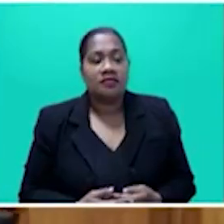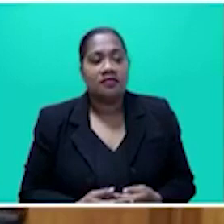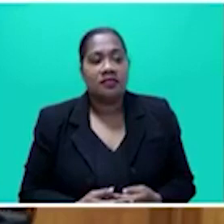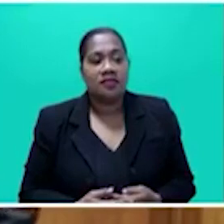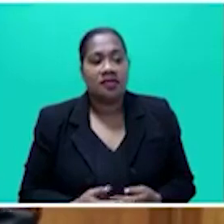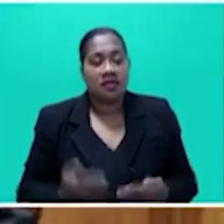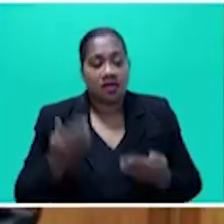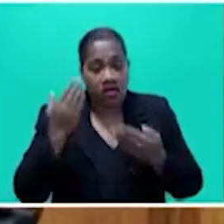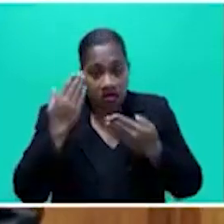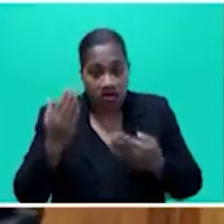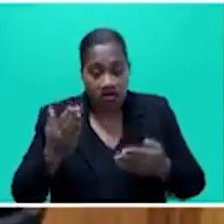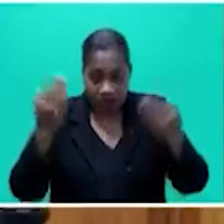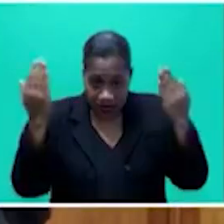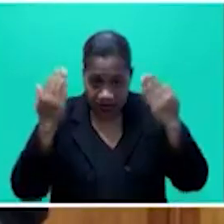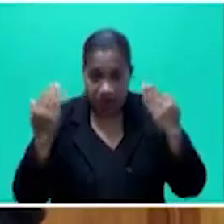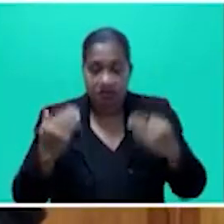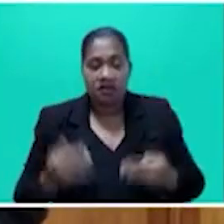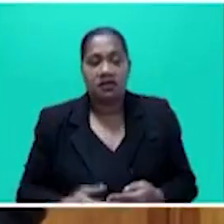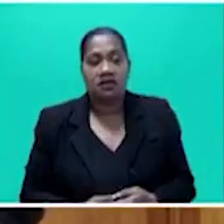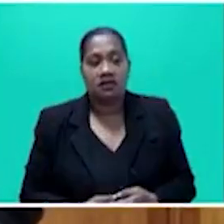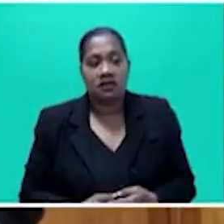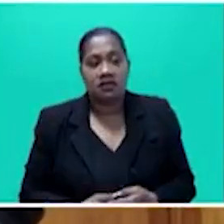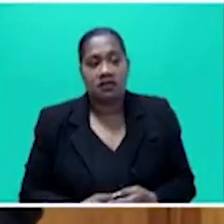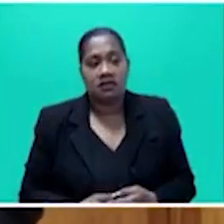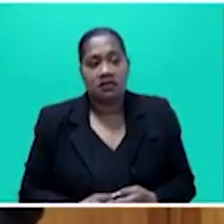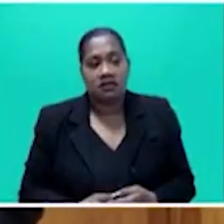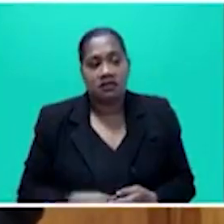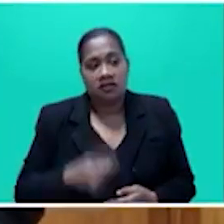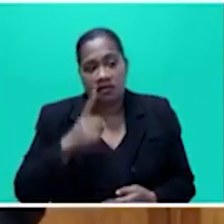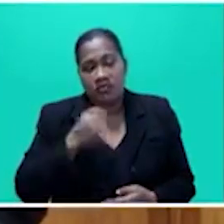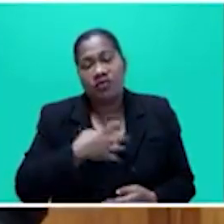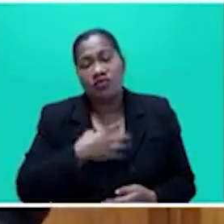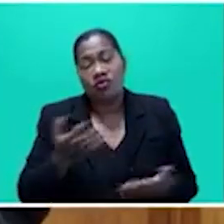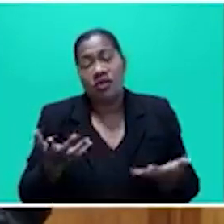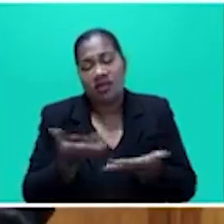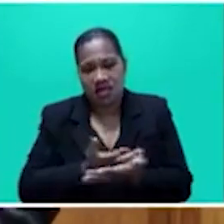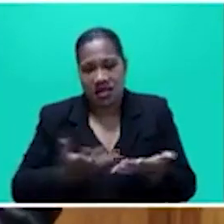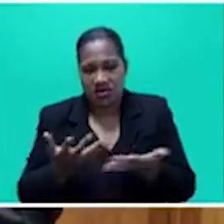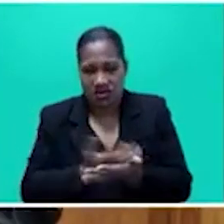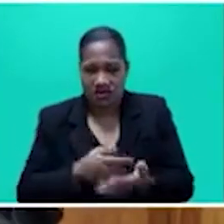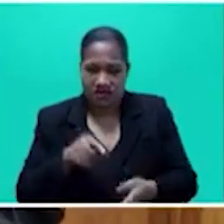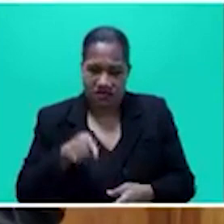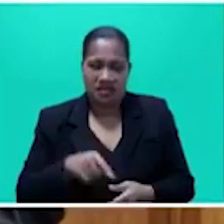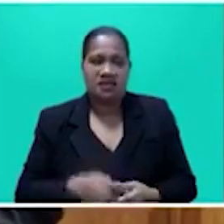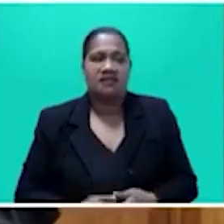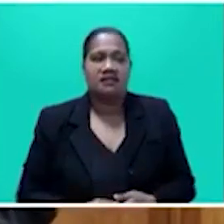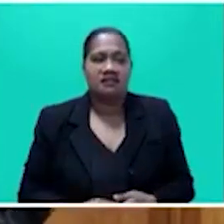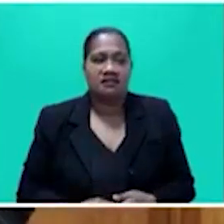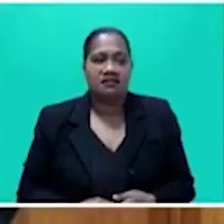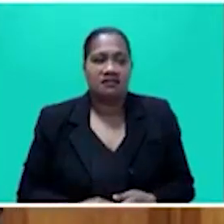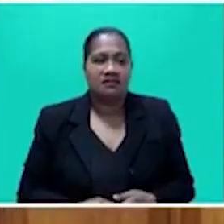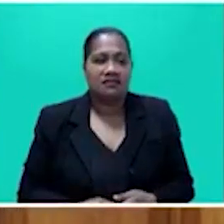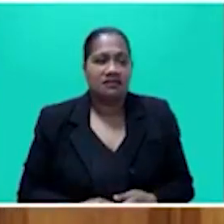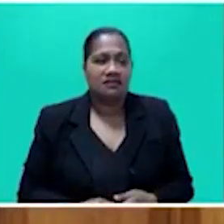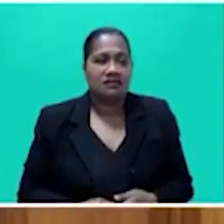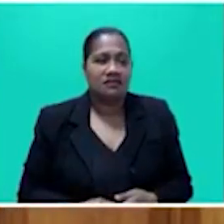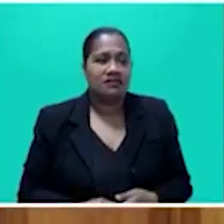Honorable Speaker, we just wish that, you know, there could have been a bit more dialogue on this, because